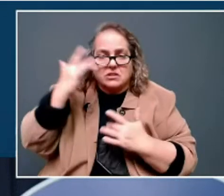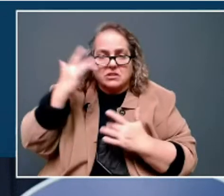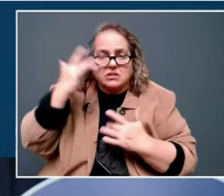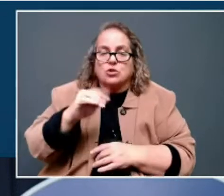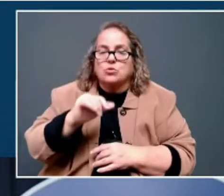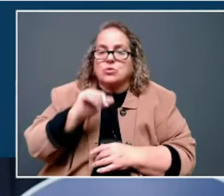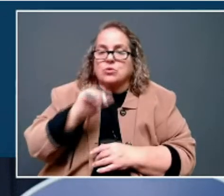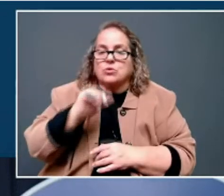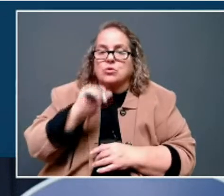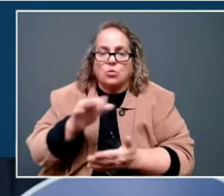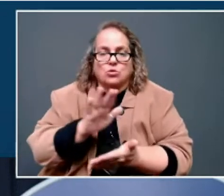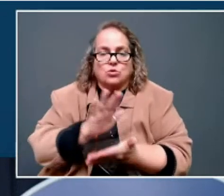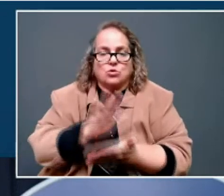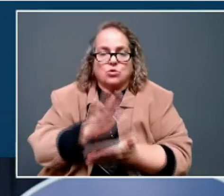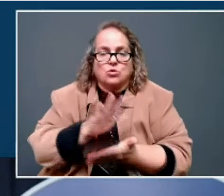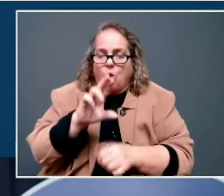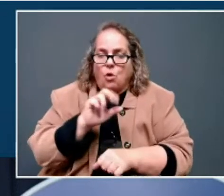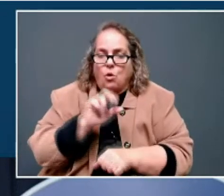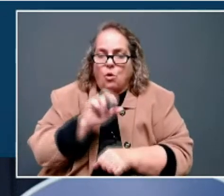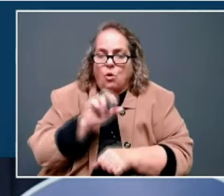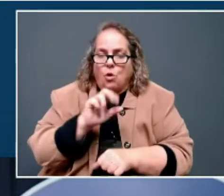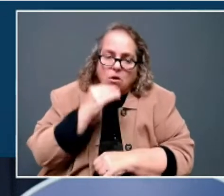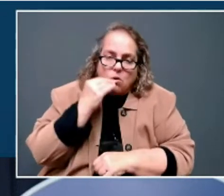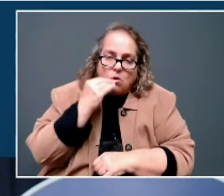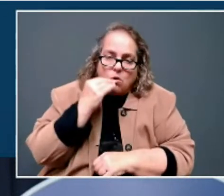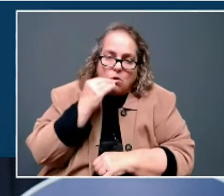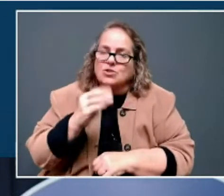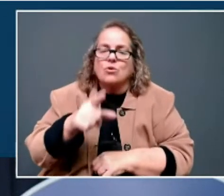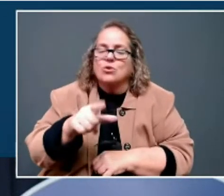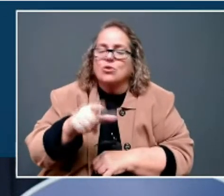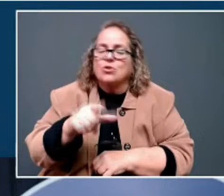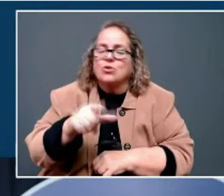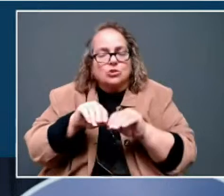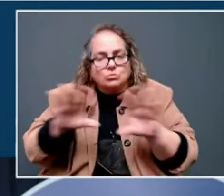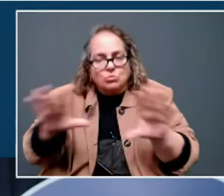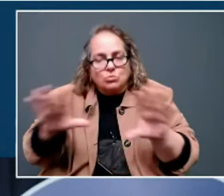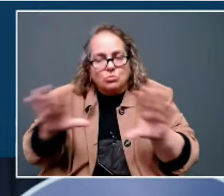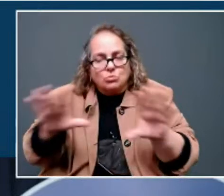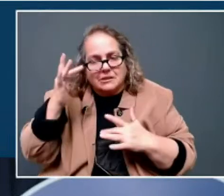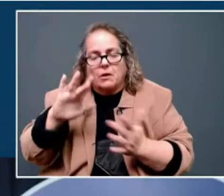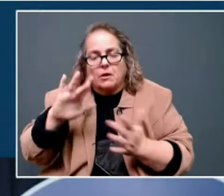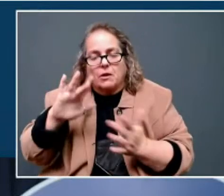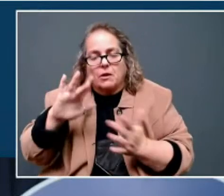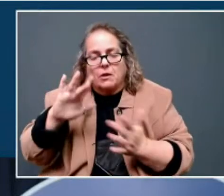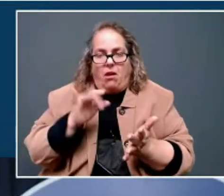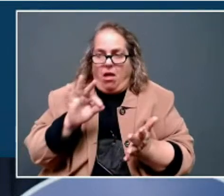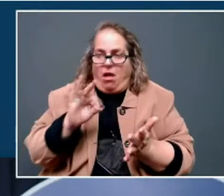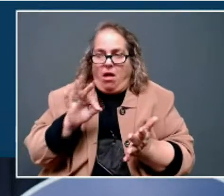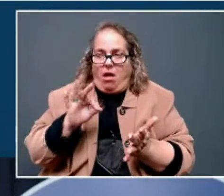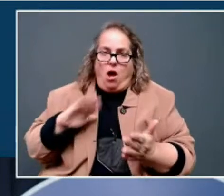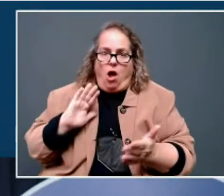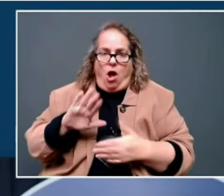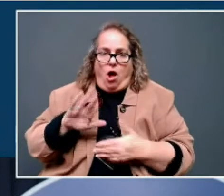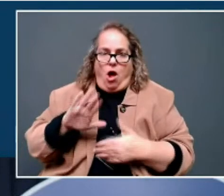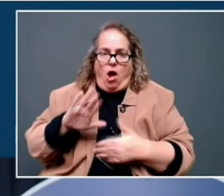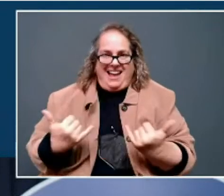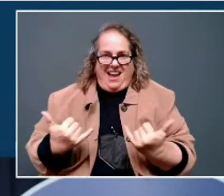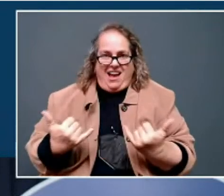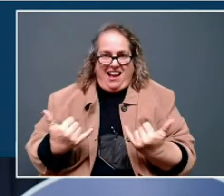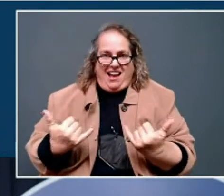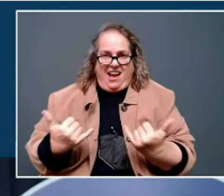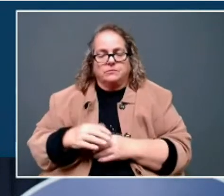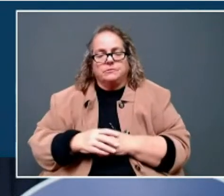or work. Stay home so you don't spread disease in the midst of a pandemic. And the second and third